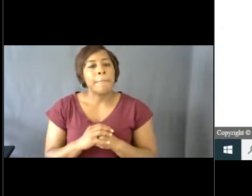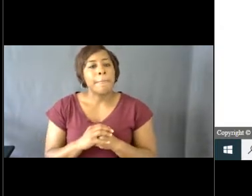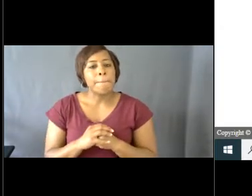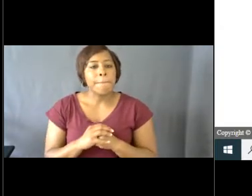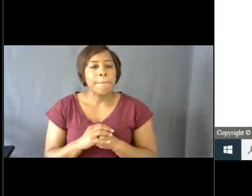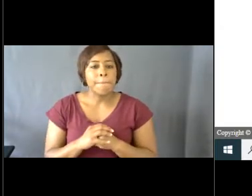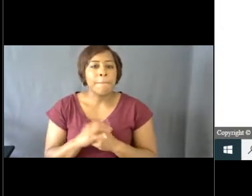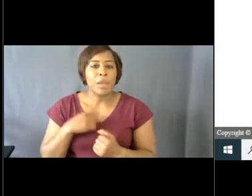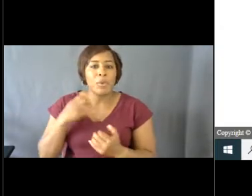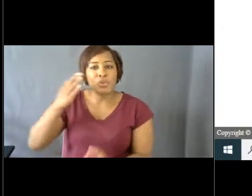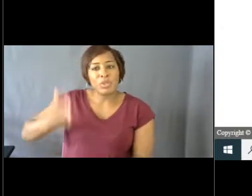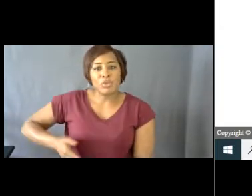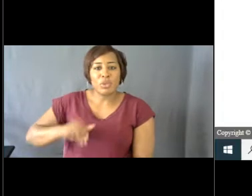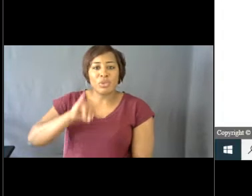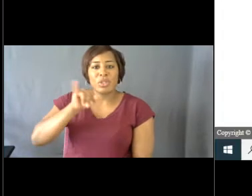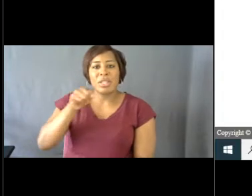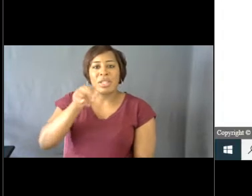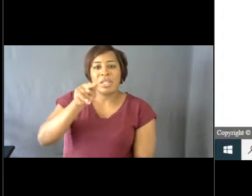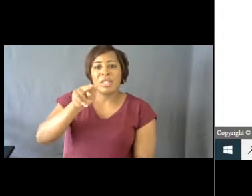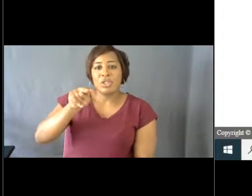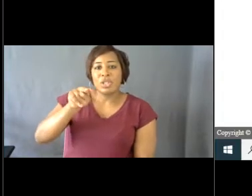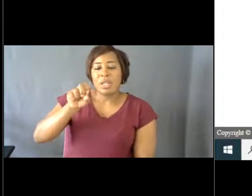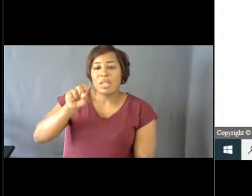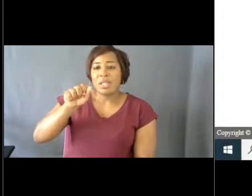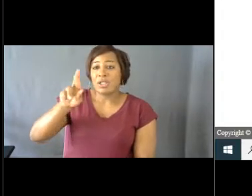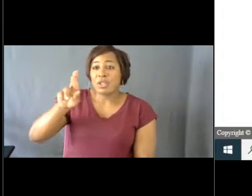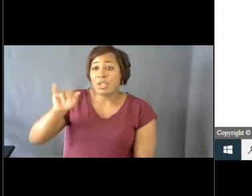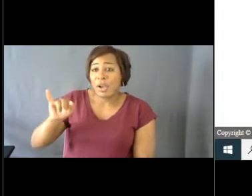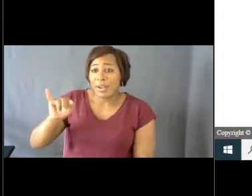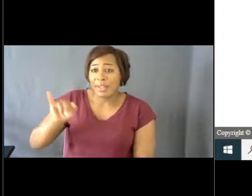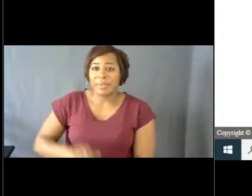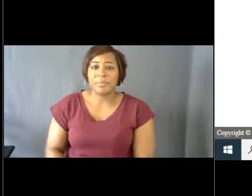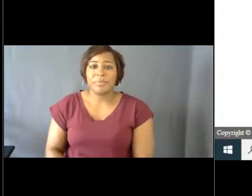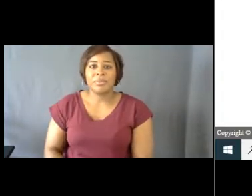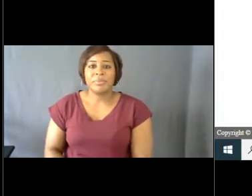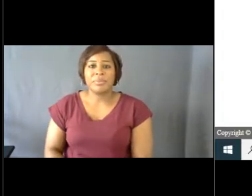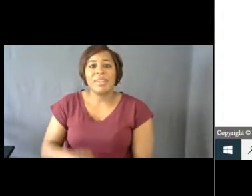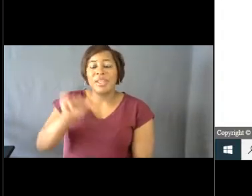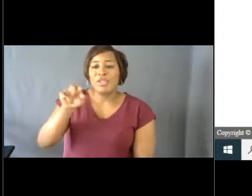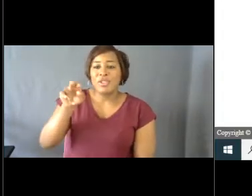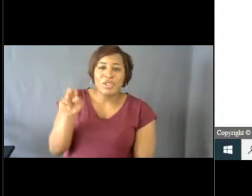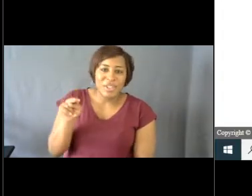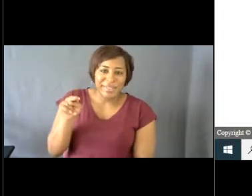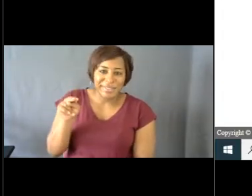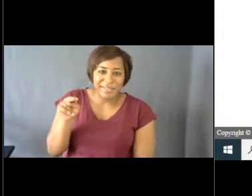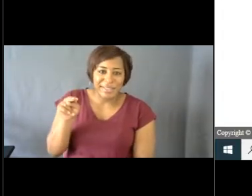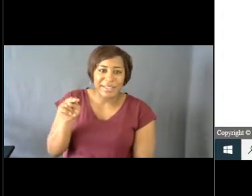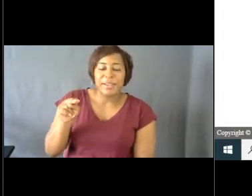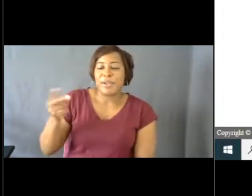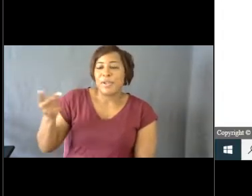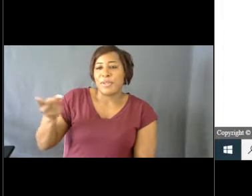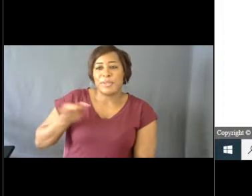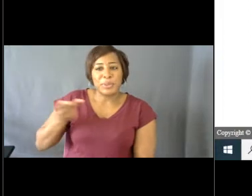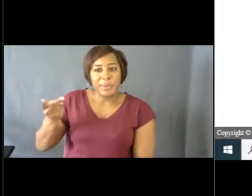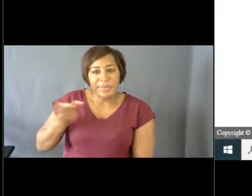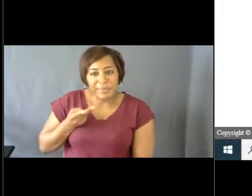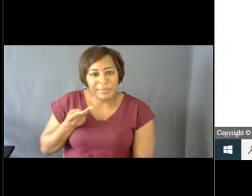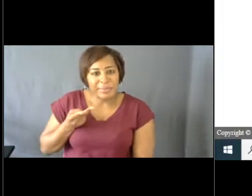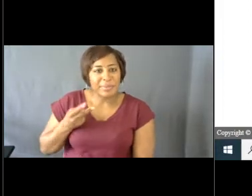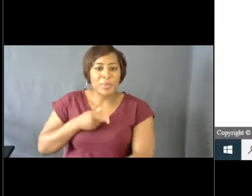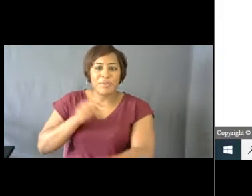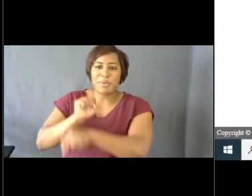introduce Jen Saari. So Jen, you and I have been going with we've been working with the